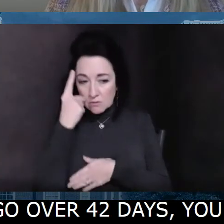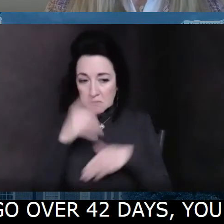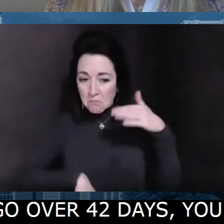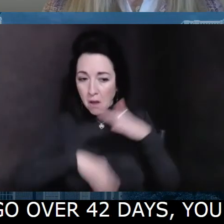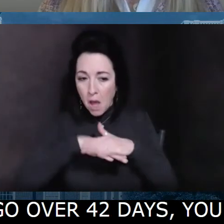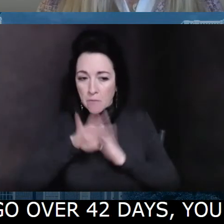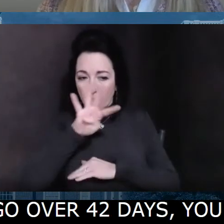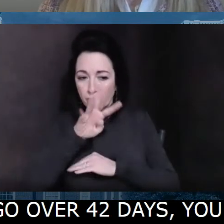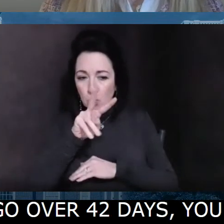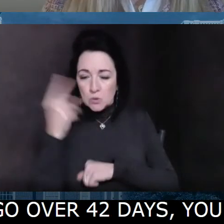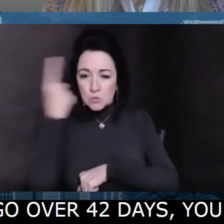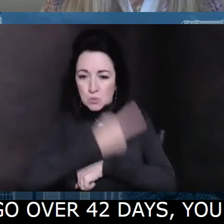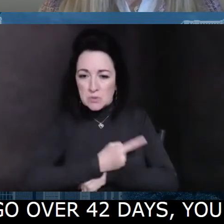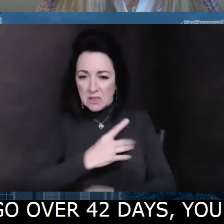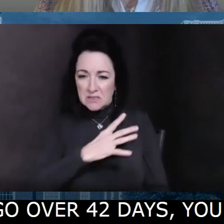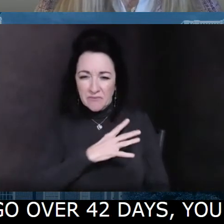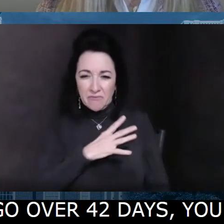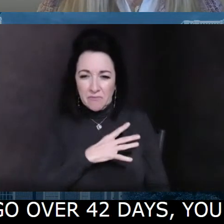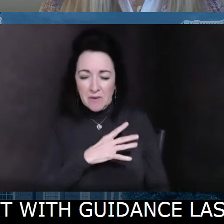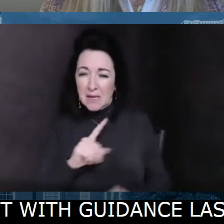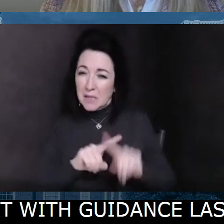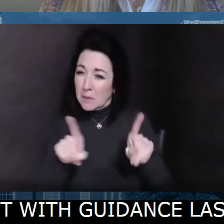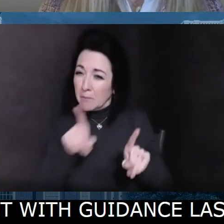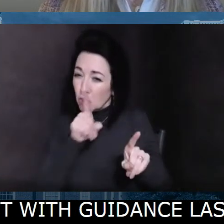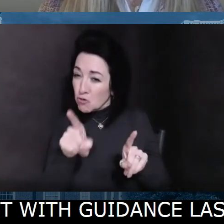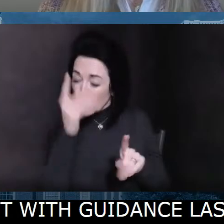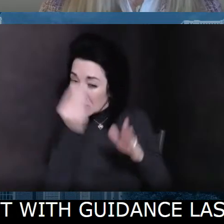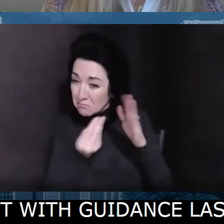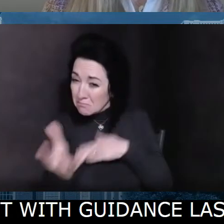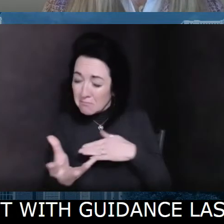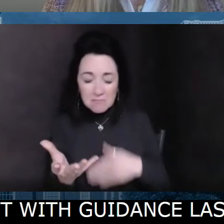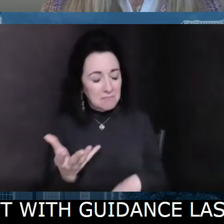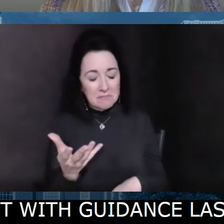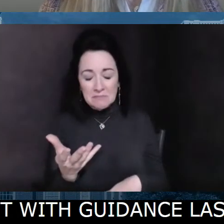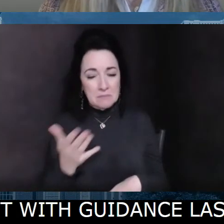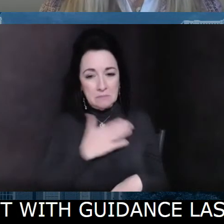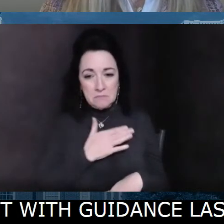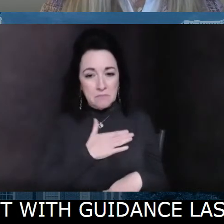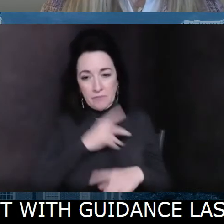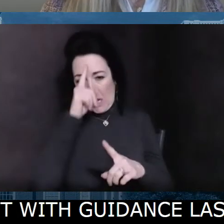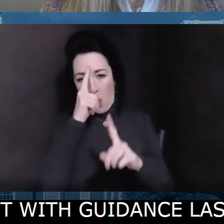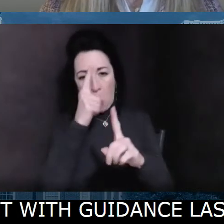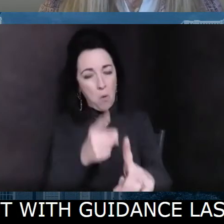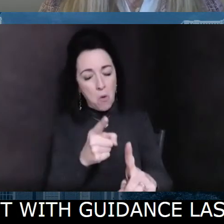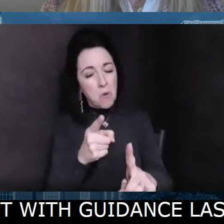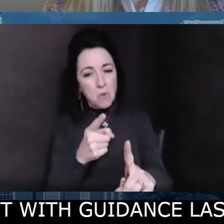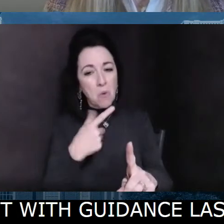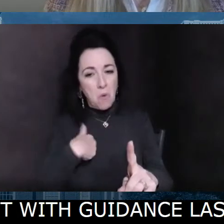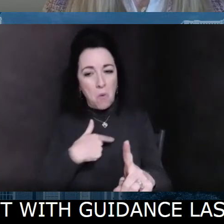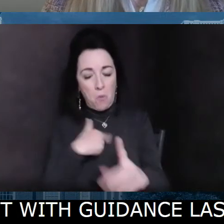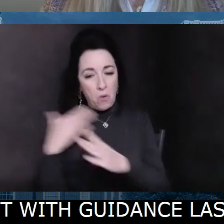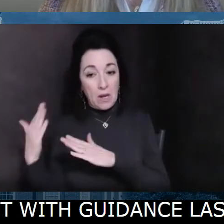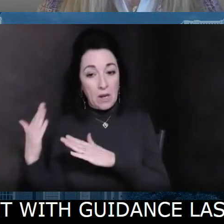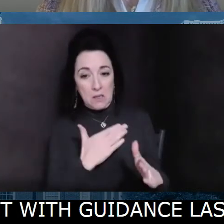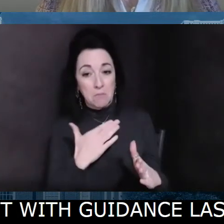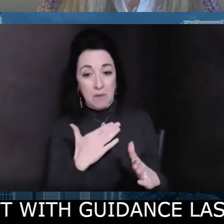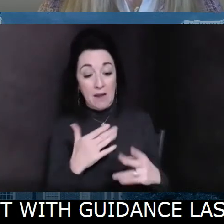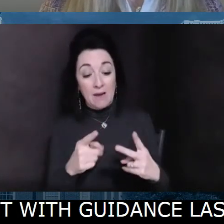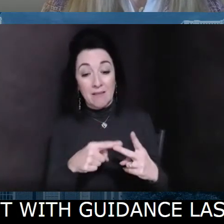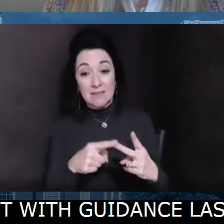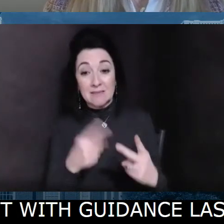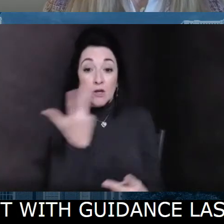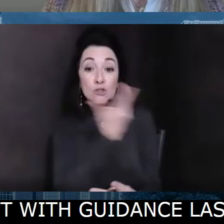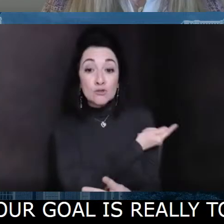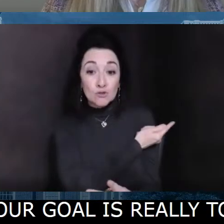is fine. But our goal is really to get as close to like that 28-day mark as possible. And